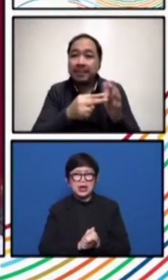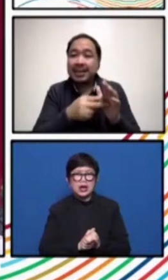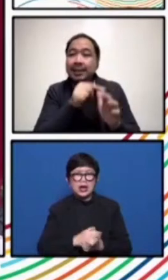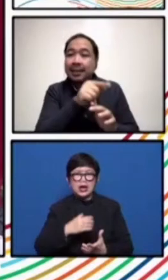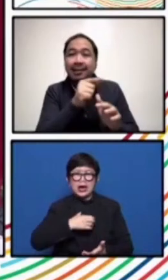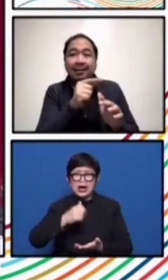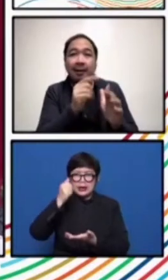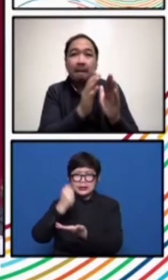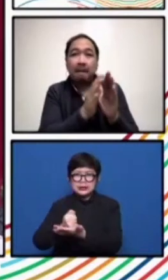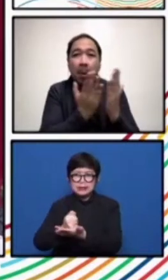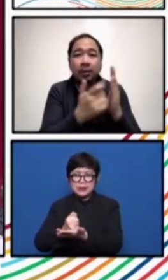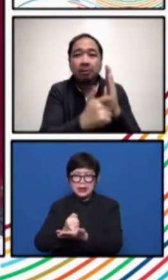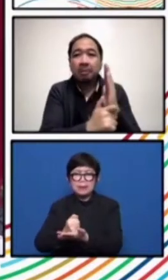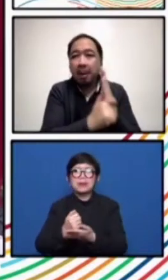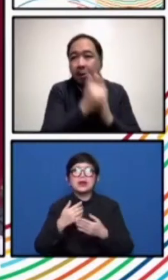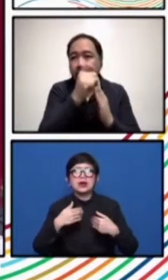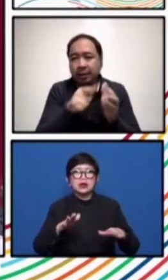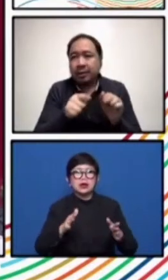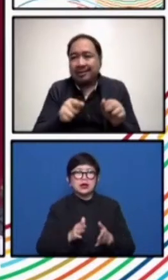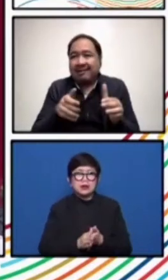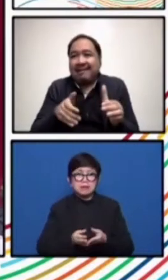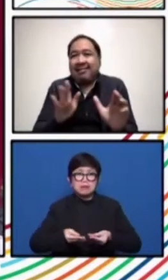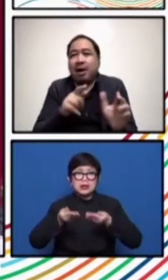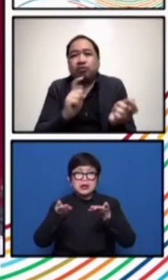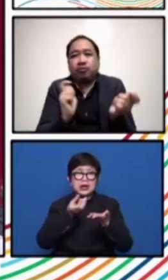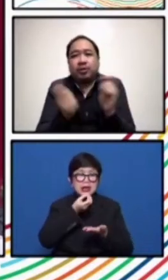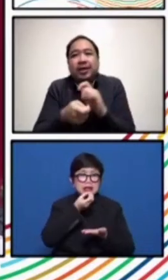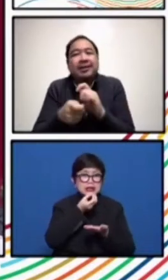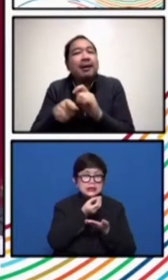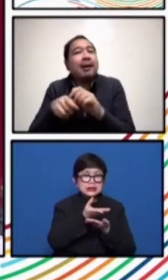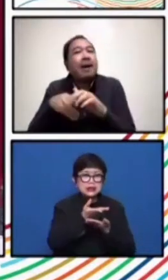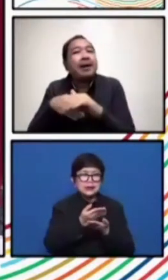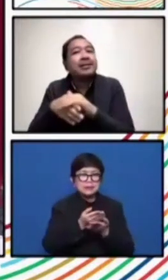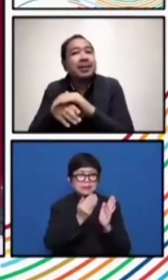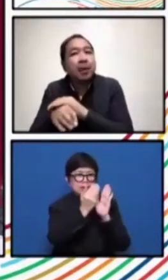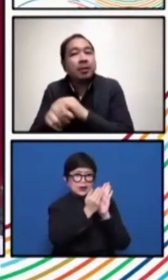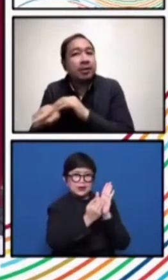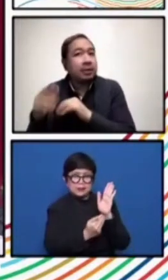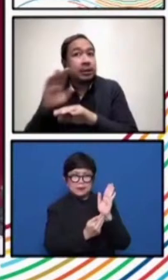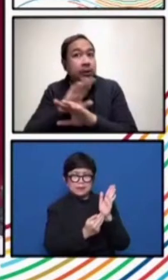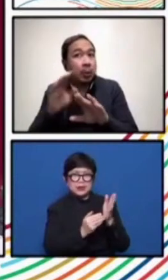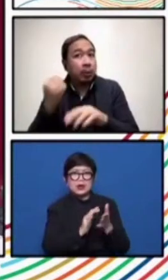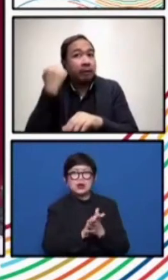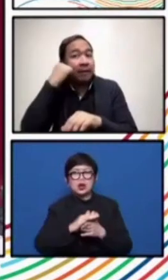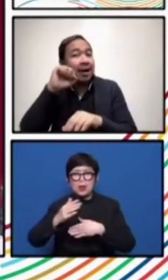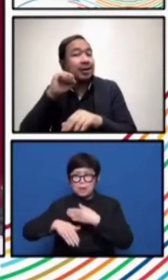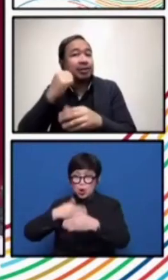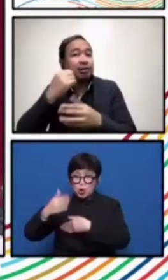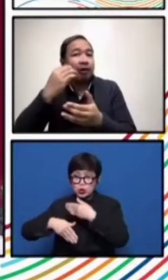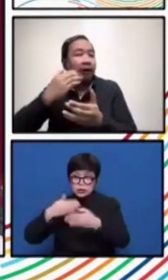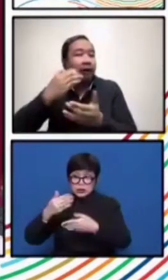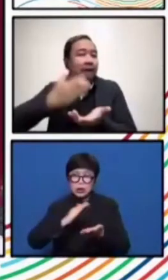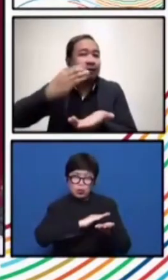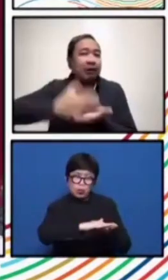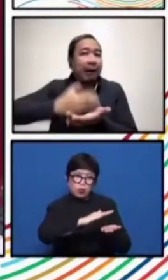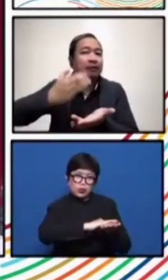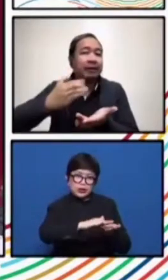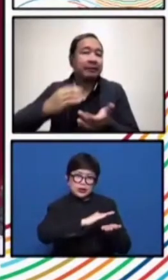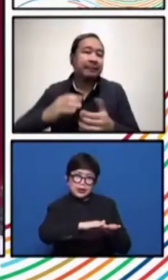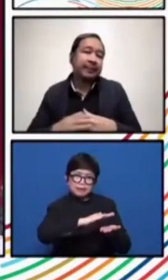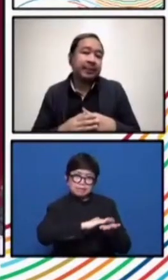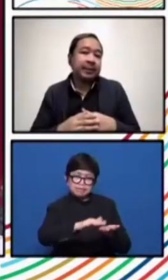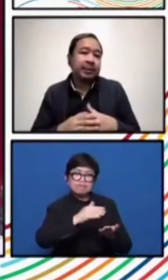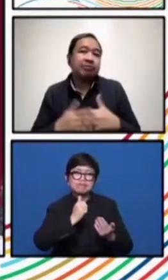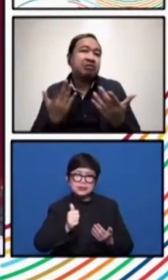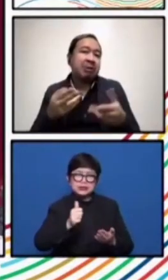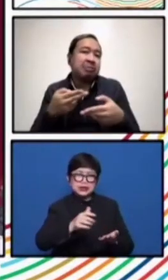to be produced in accessible format and that is not a violation so briefly I like to just share with